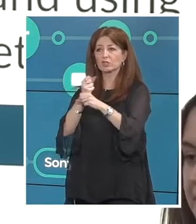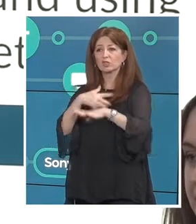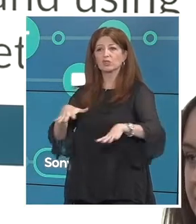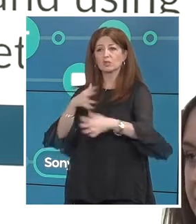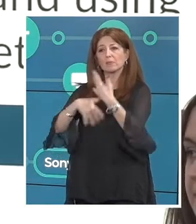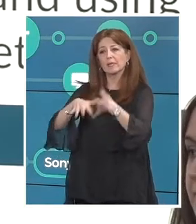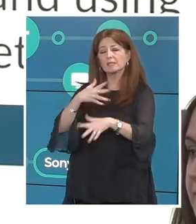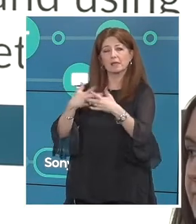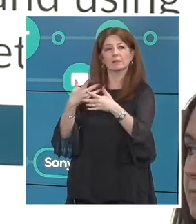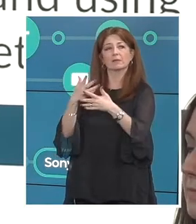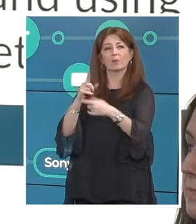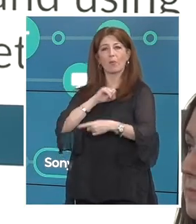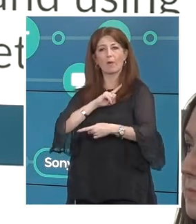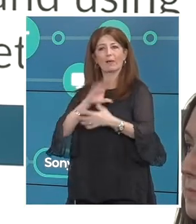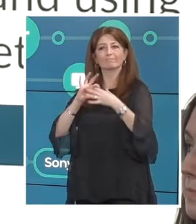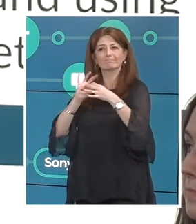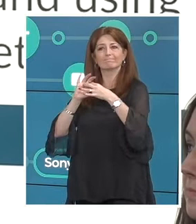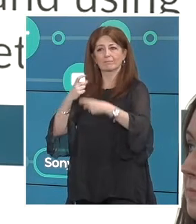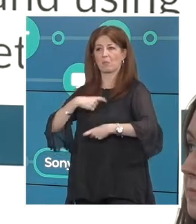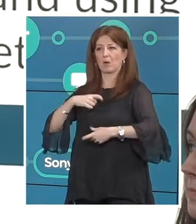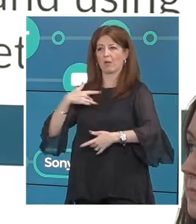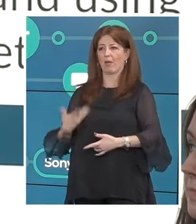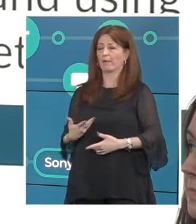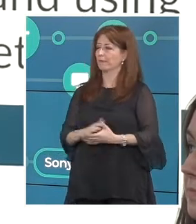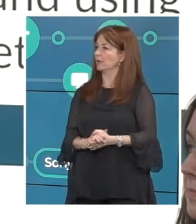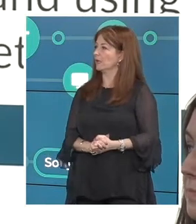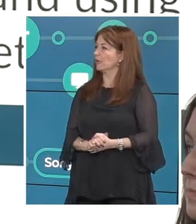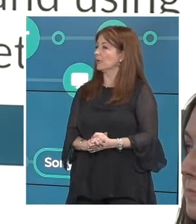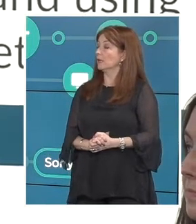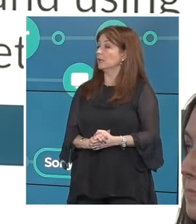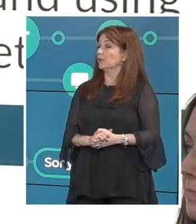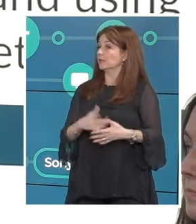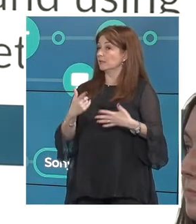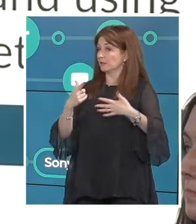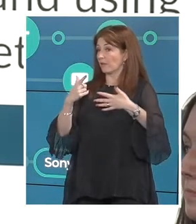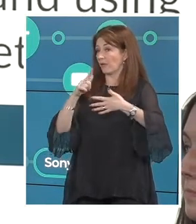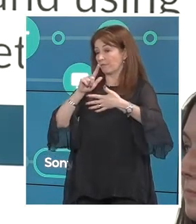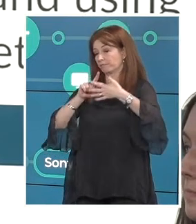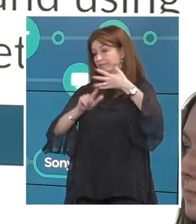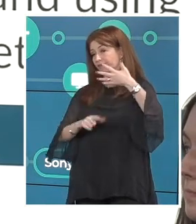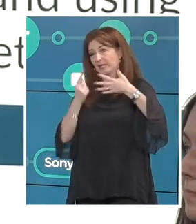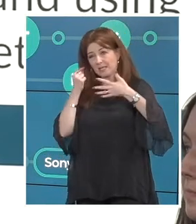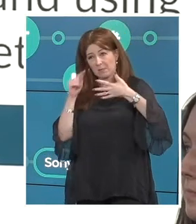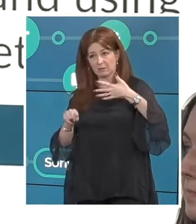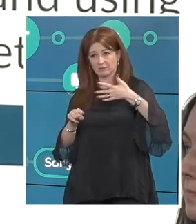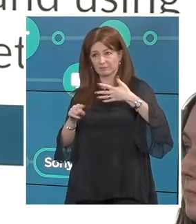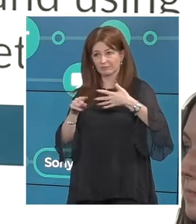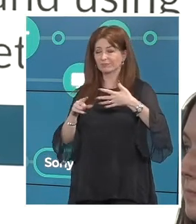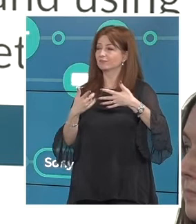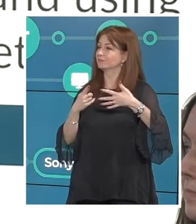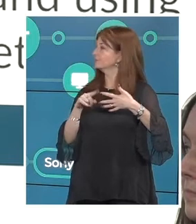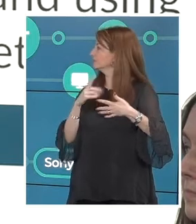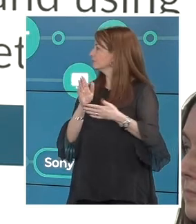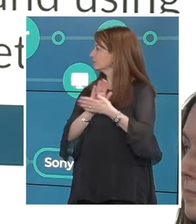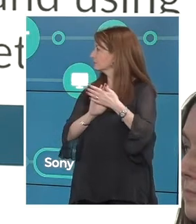well. So just going to talk about 5 tips for social media today. The first of